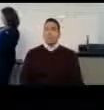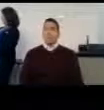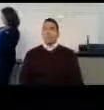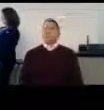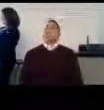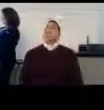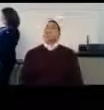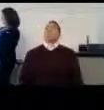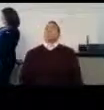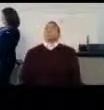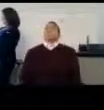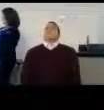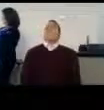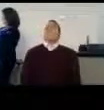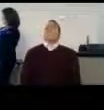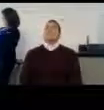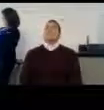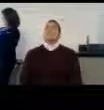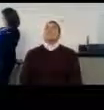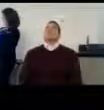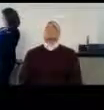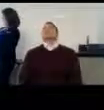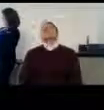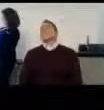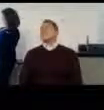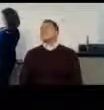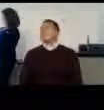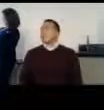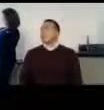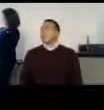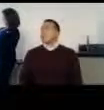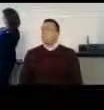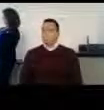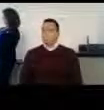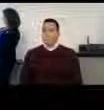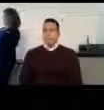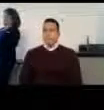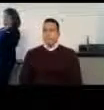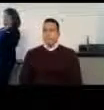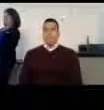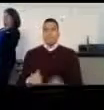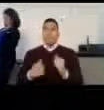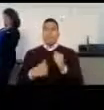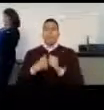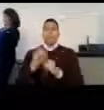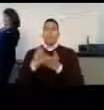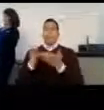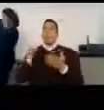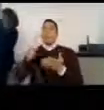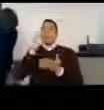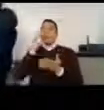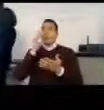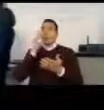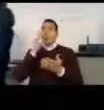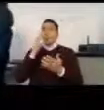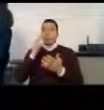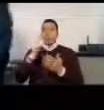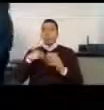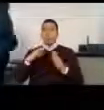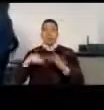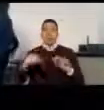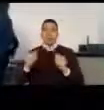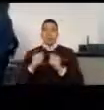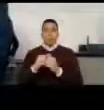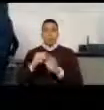We will come to the slide in a minute. Most mothers with children with disabilities, they lose themselves. You